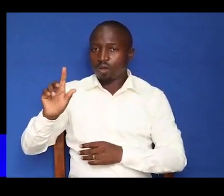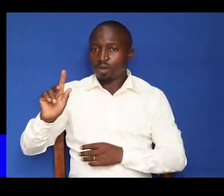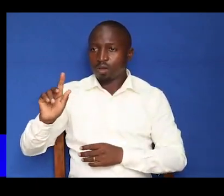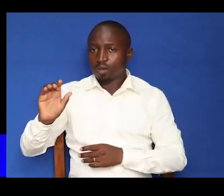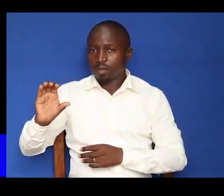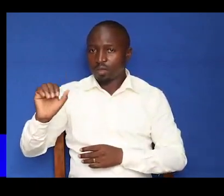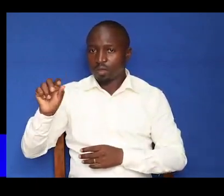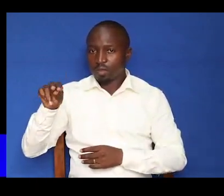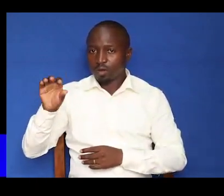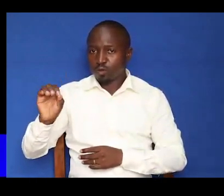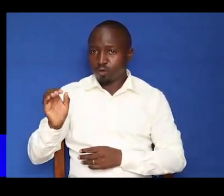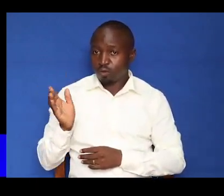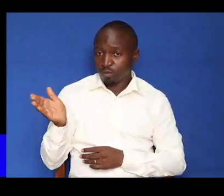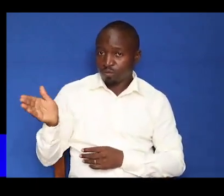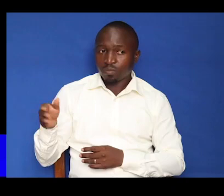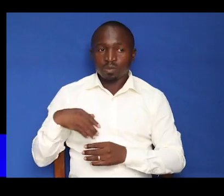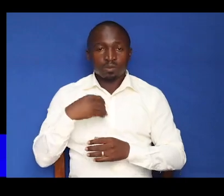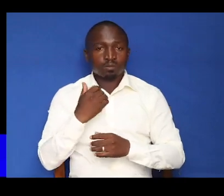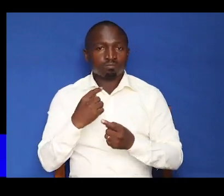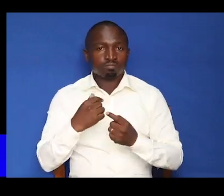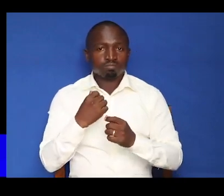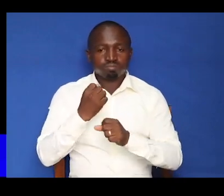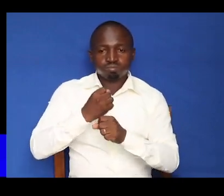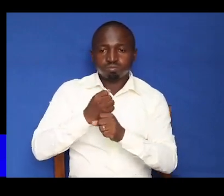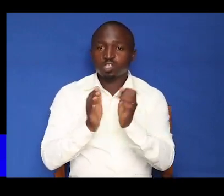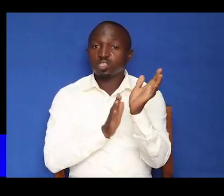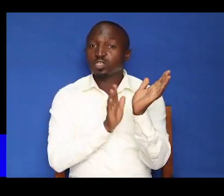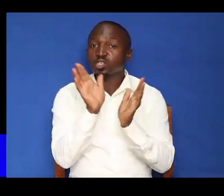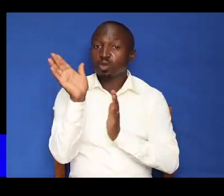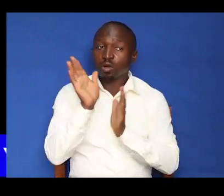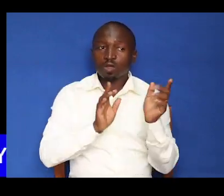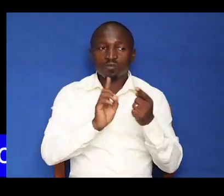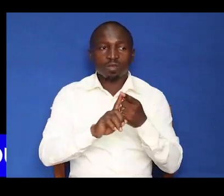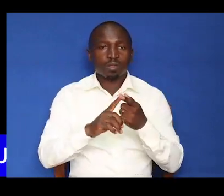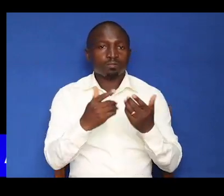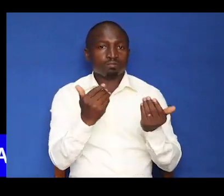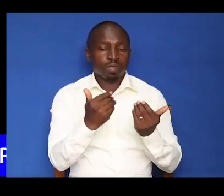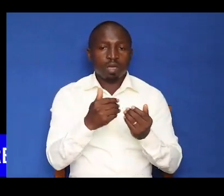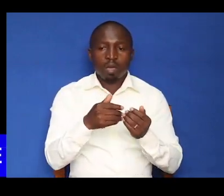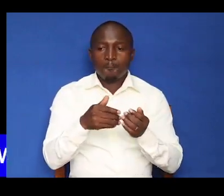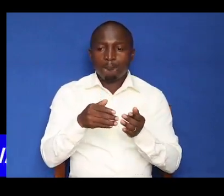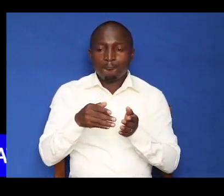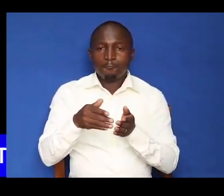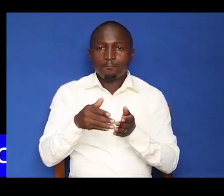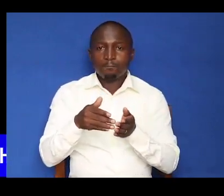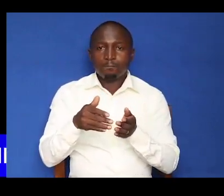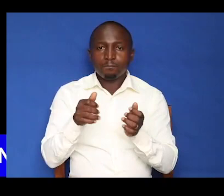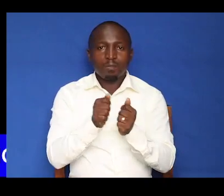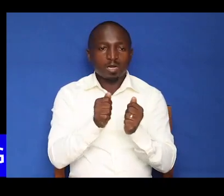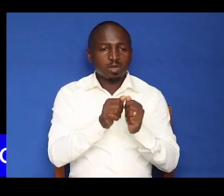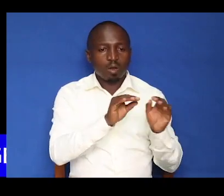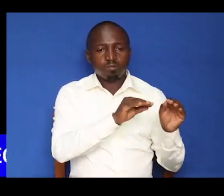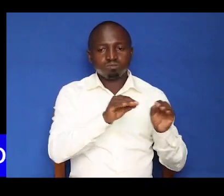a geological phenomena involve movement of molten materials